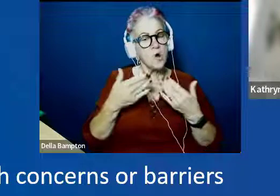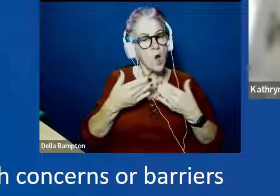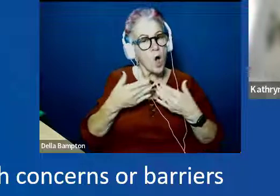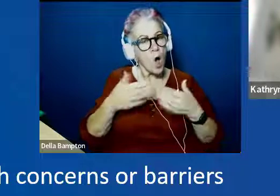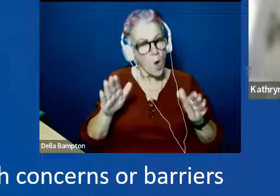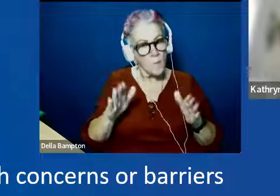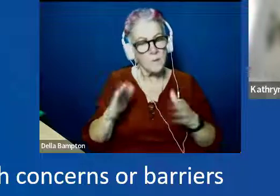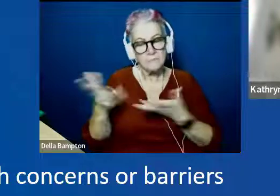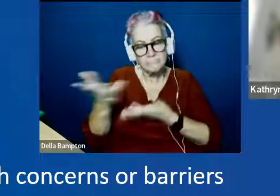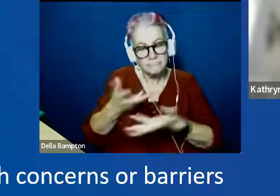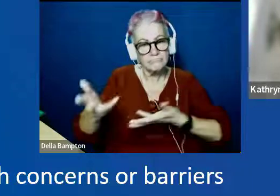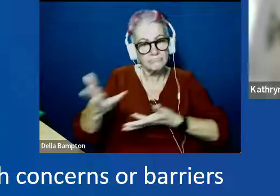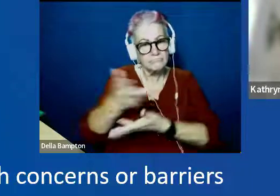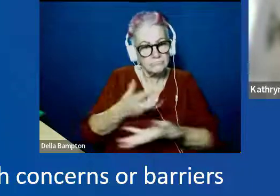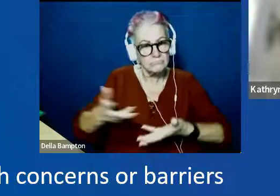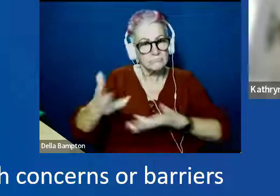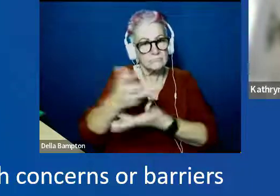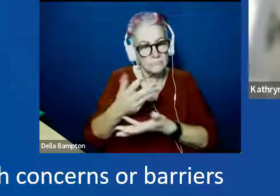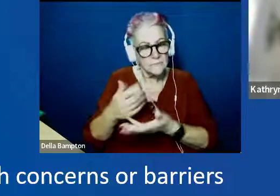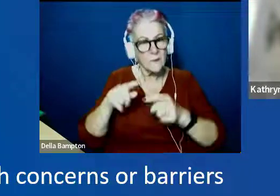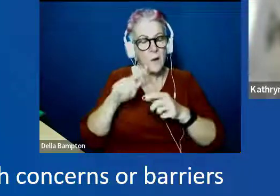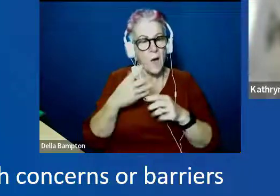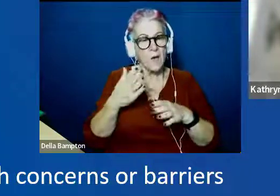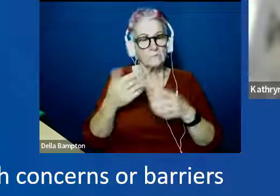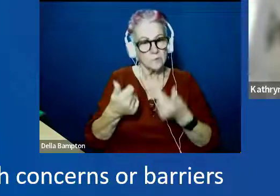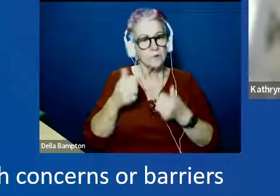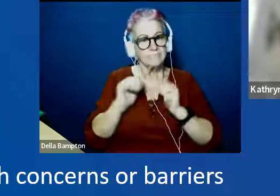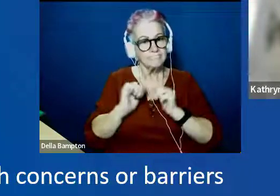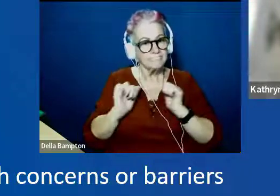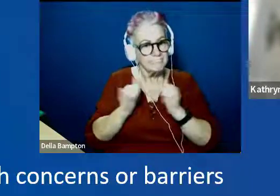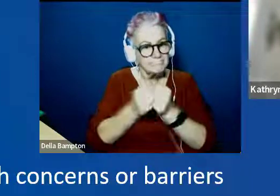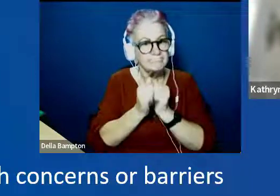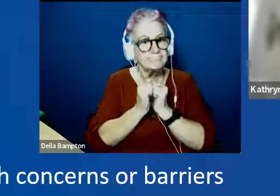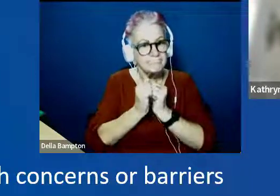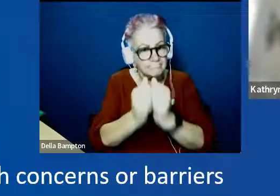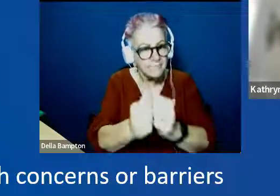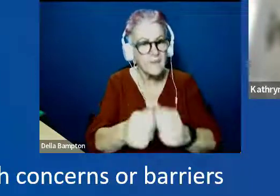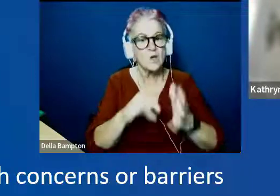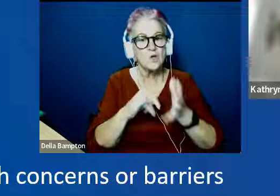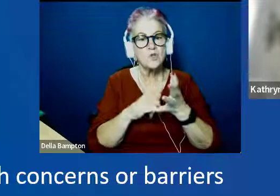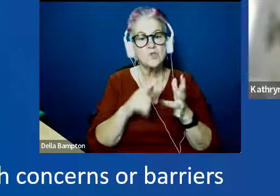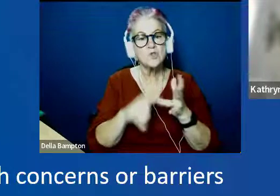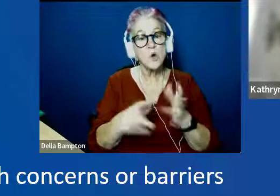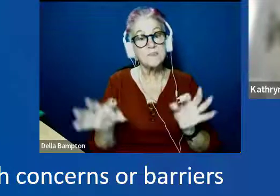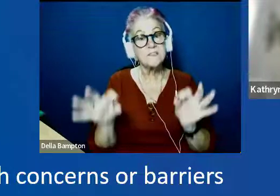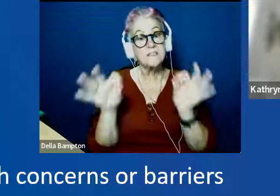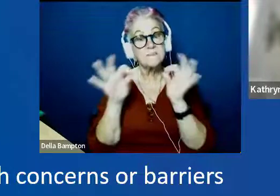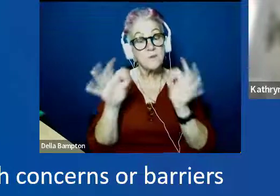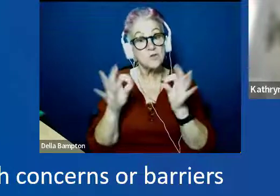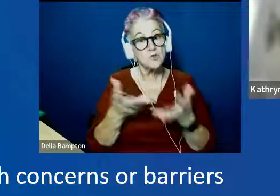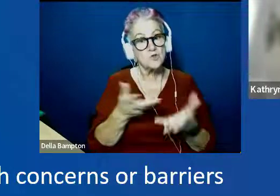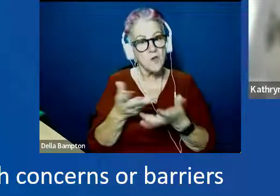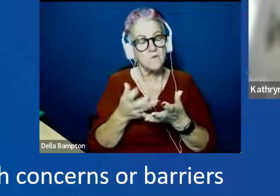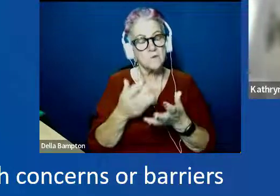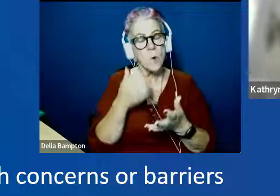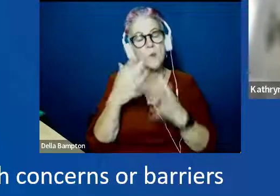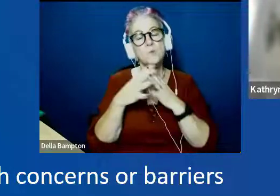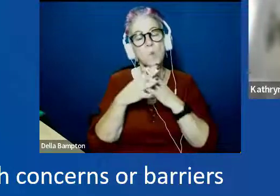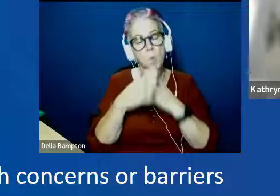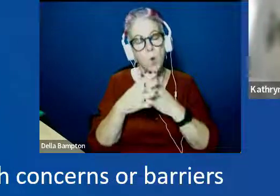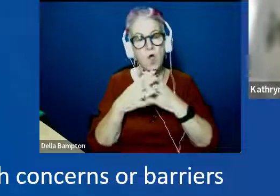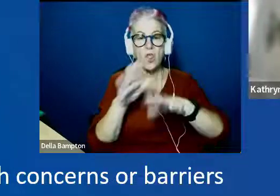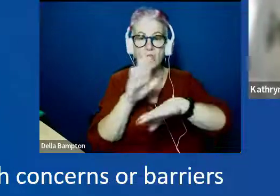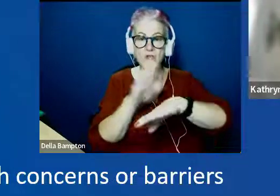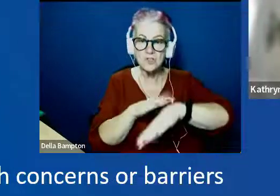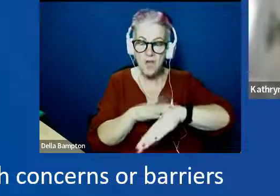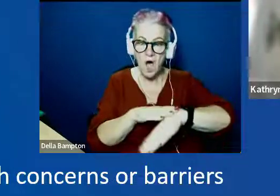us through the whole process. My biggest thing is that specialised services are exactly that. They're special and they're worth the time, the budget and